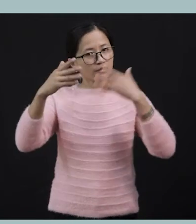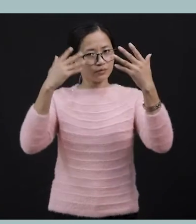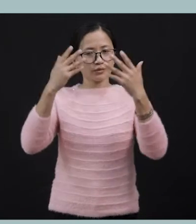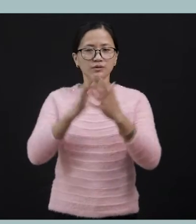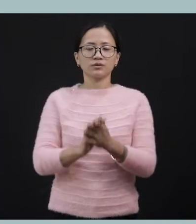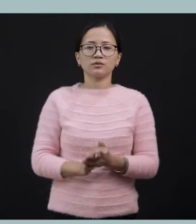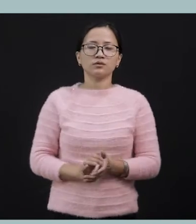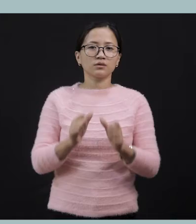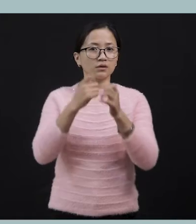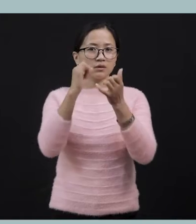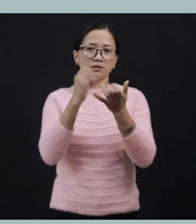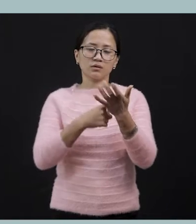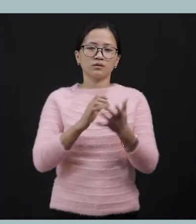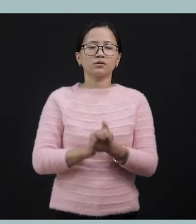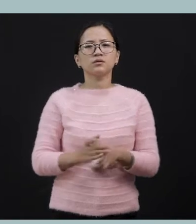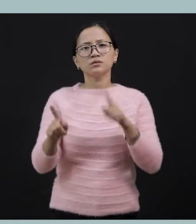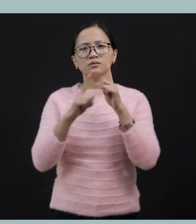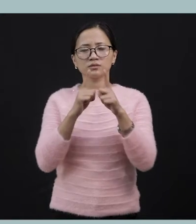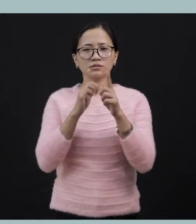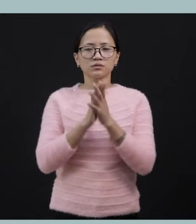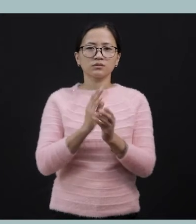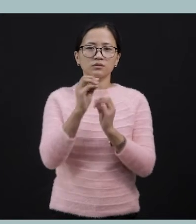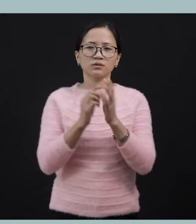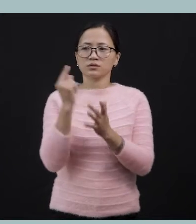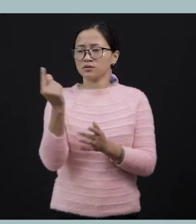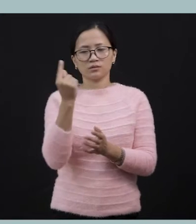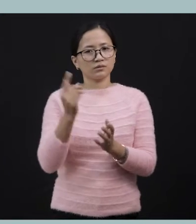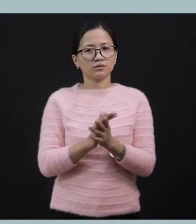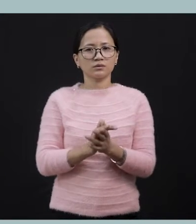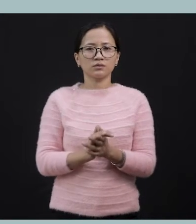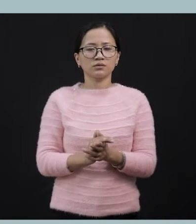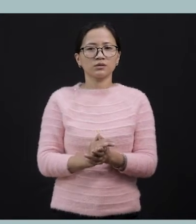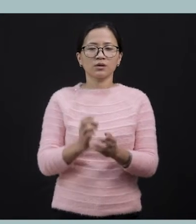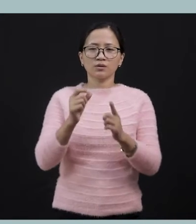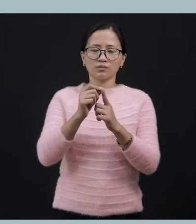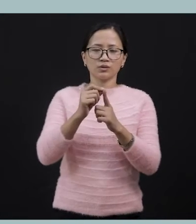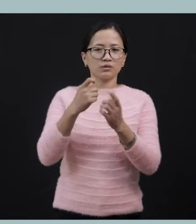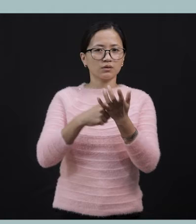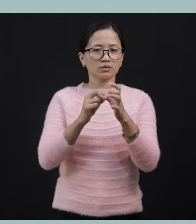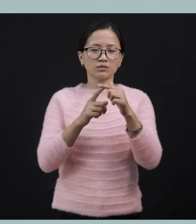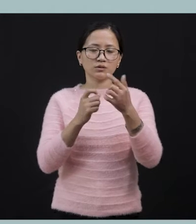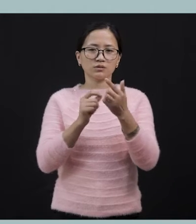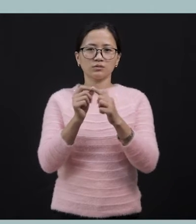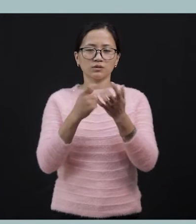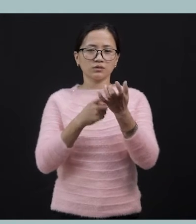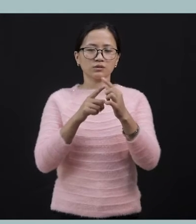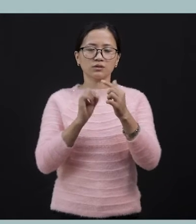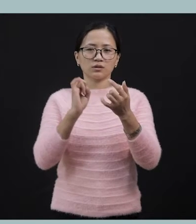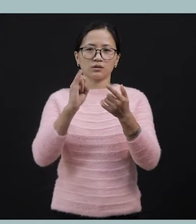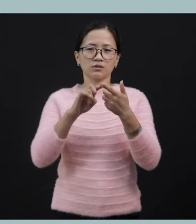air. We will also discuss about the uses and properties of air.